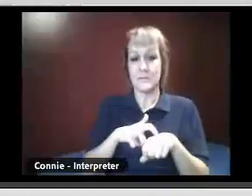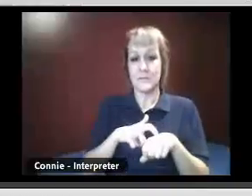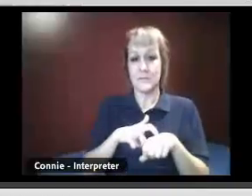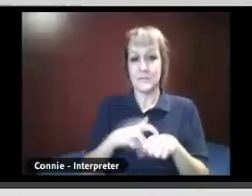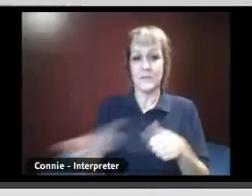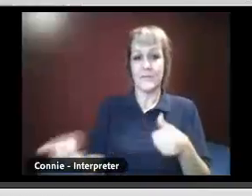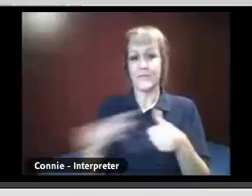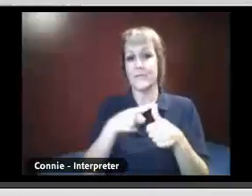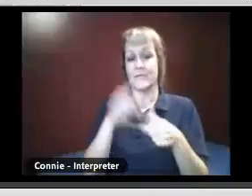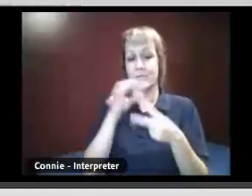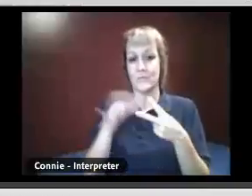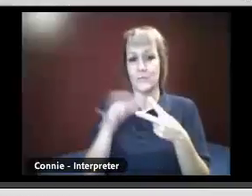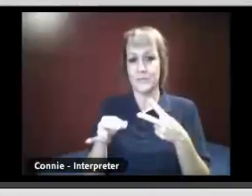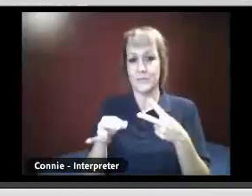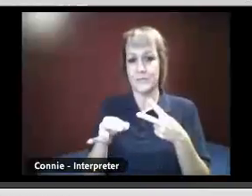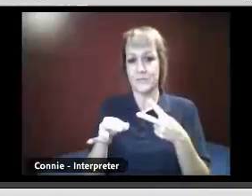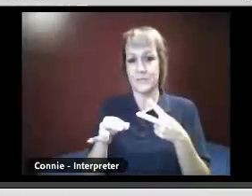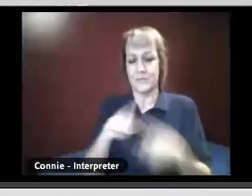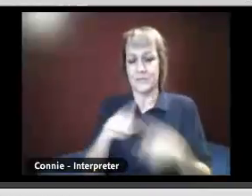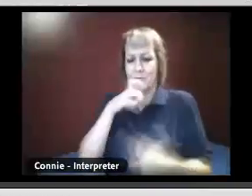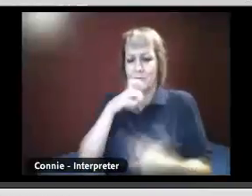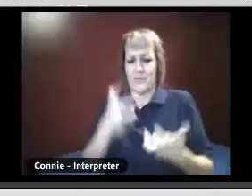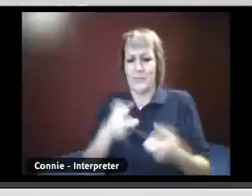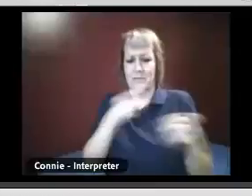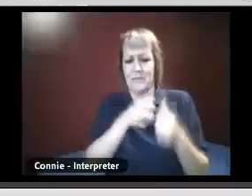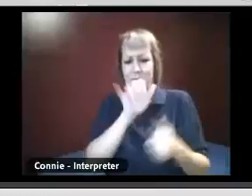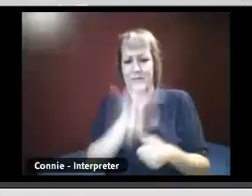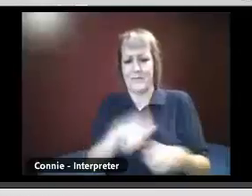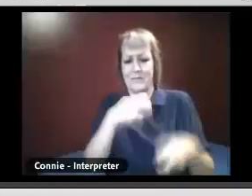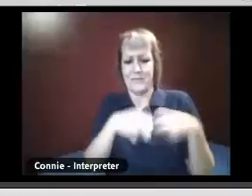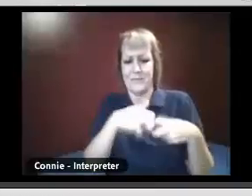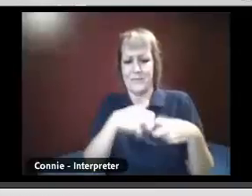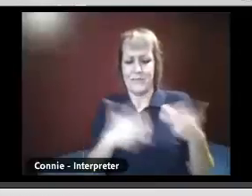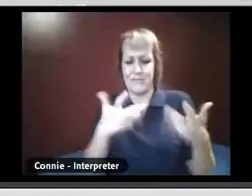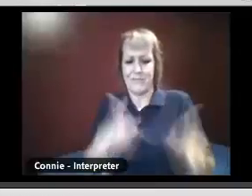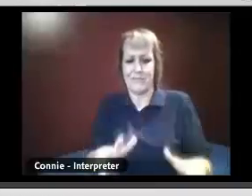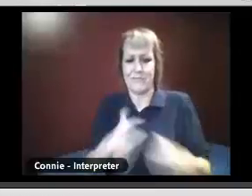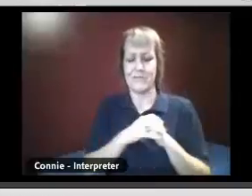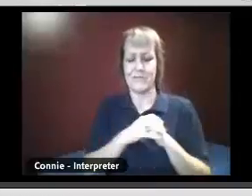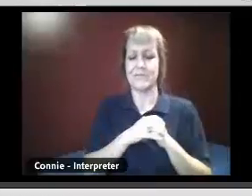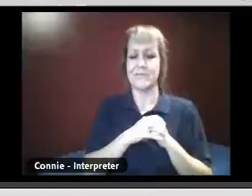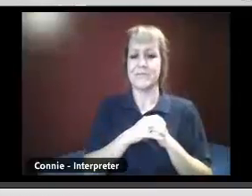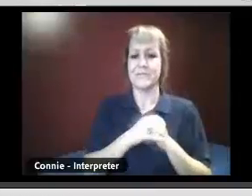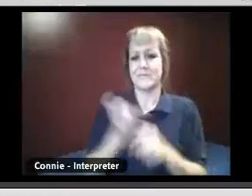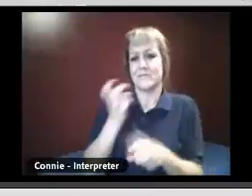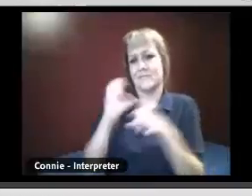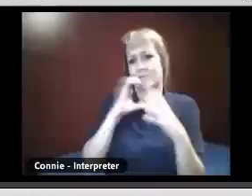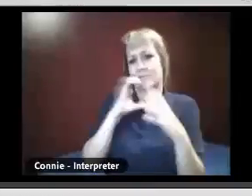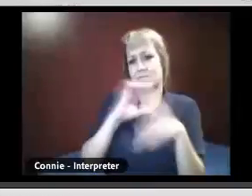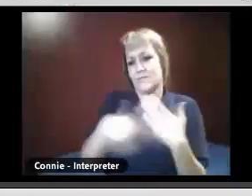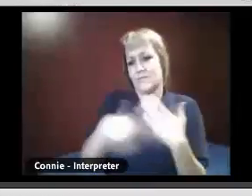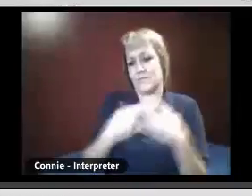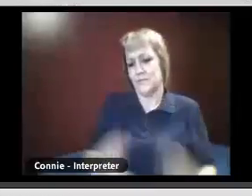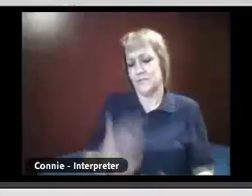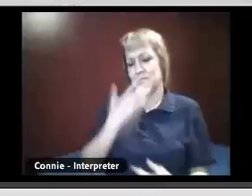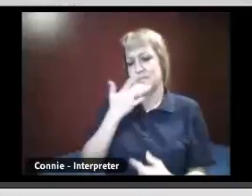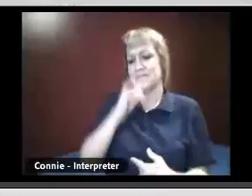first choice, because who in the world wants to deal with tough conversation? I mean, we're all human. Most of us would rather